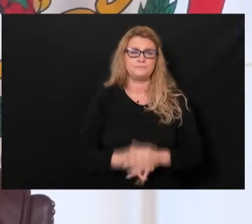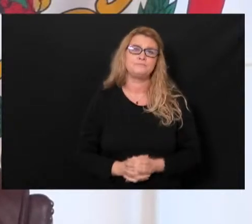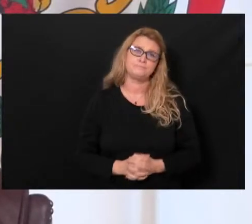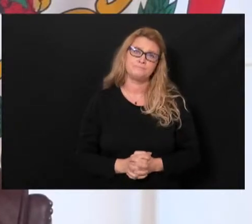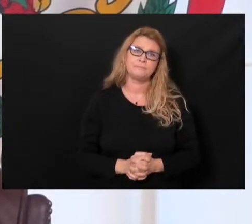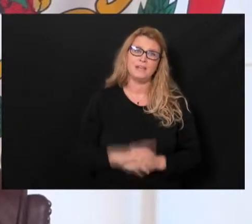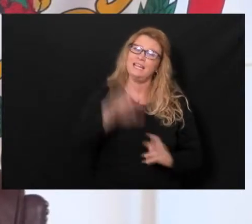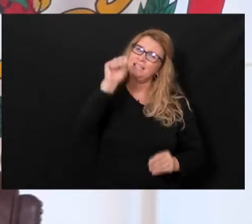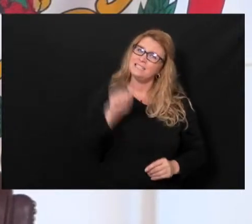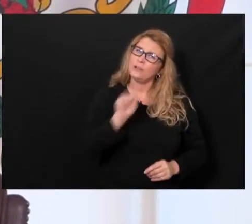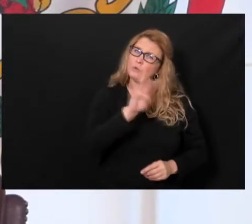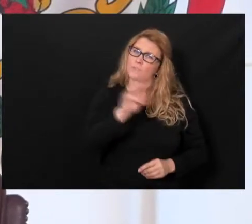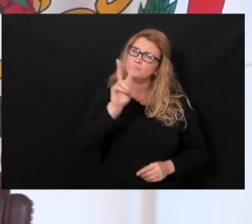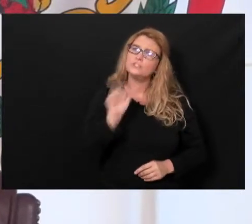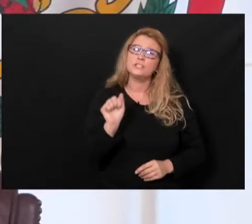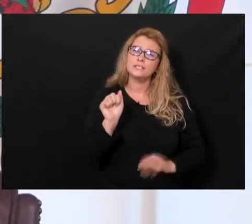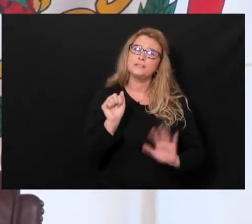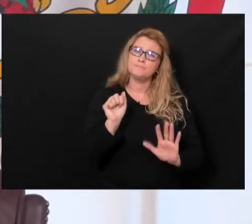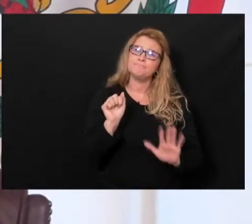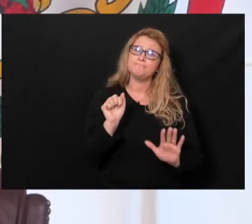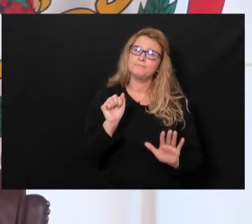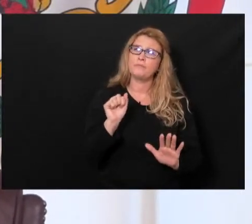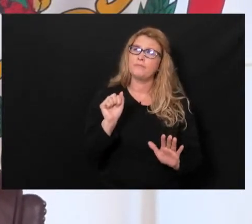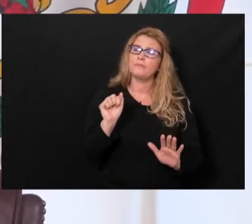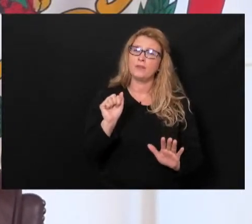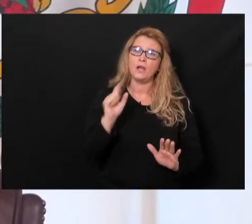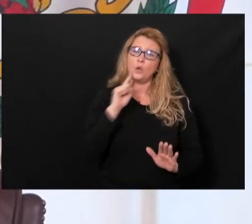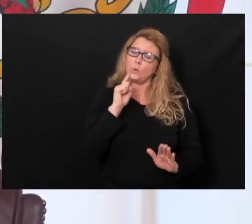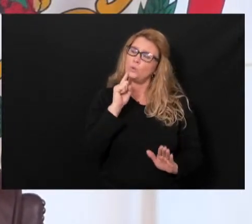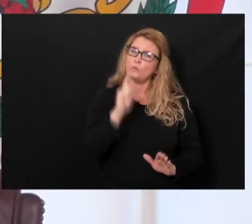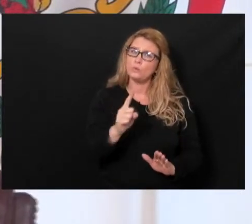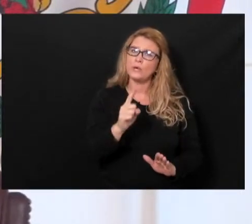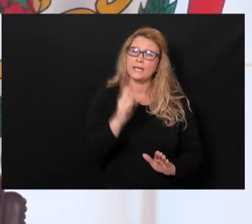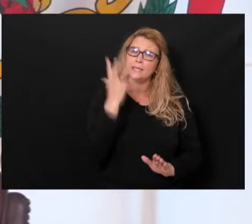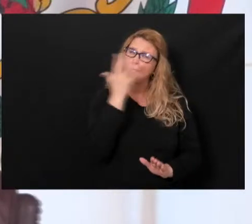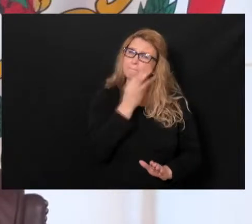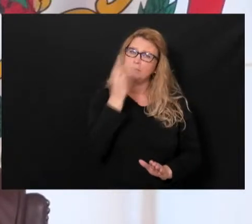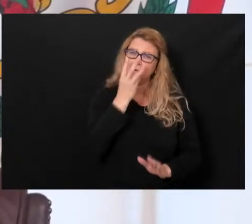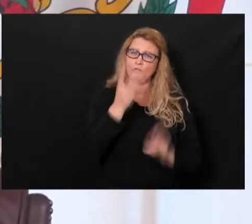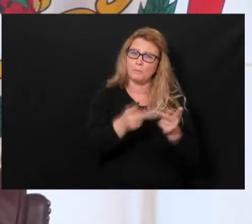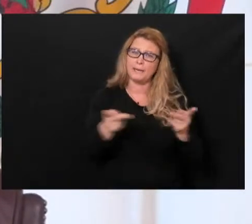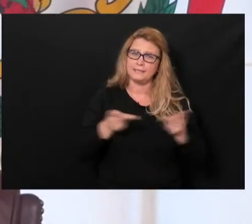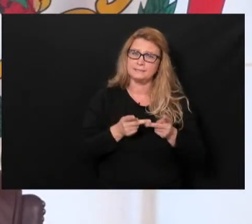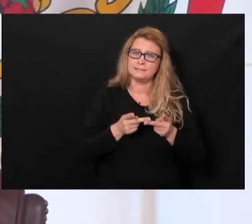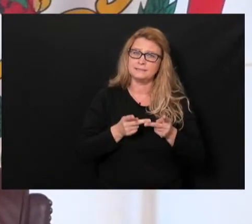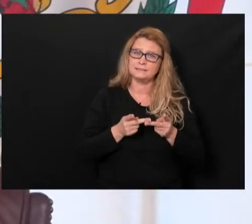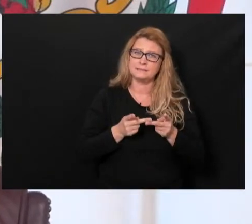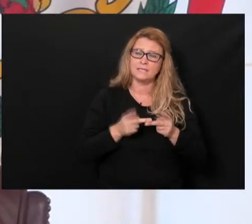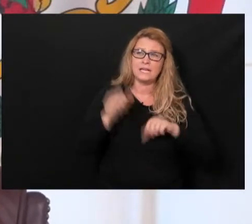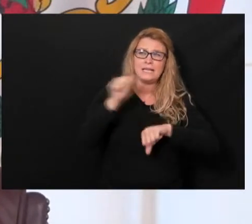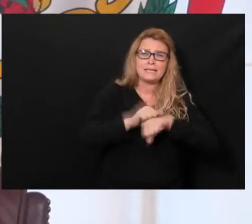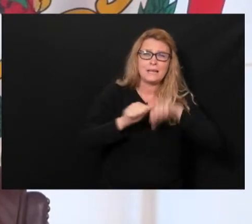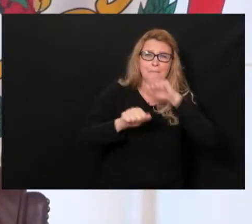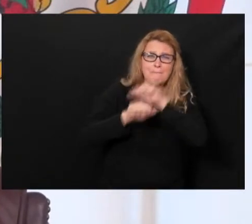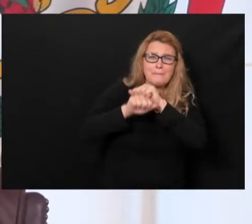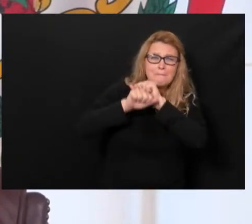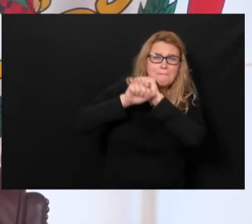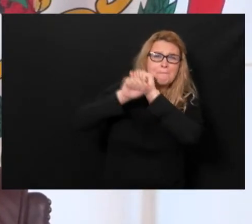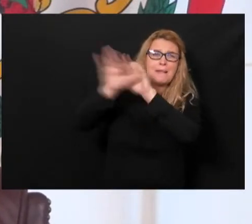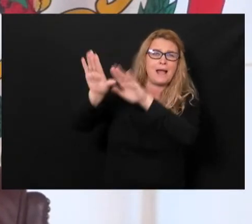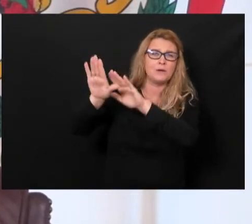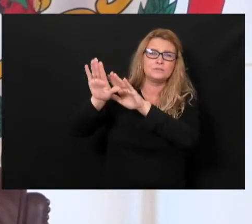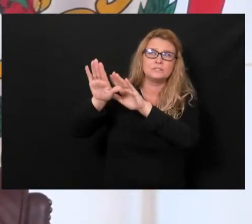Southern West Virginia, of all places, is so beautiful. Its mountains are a little